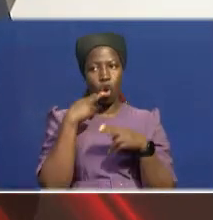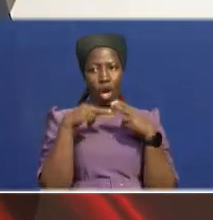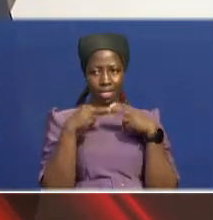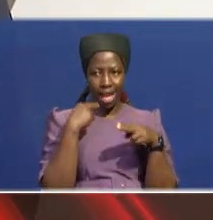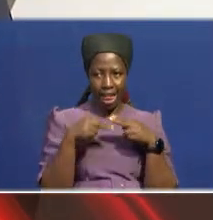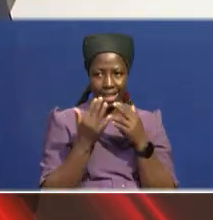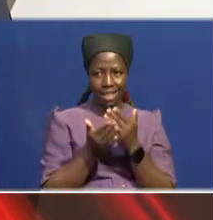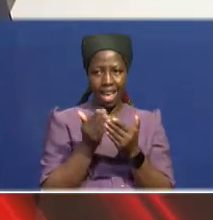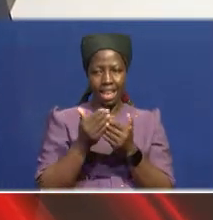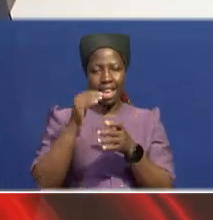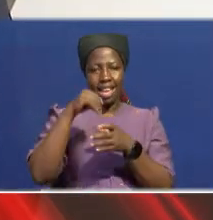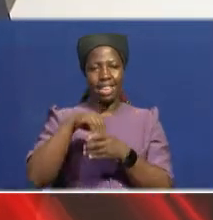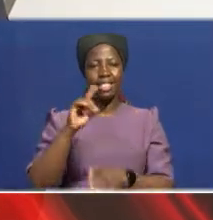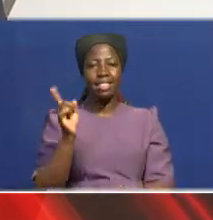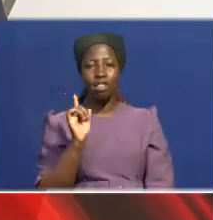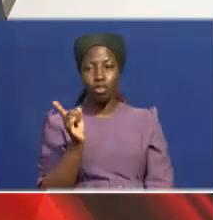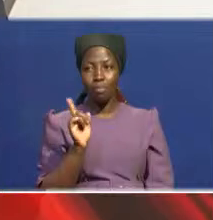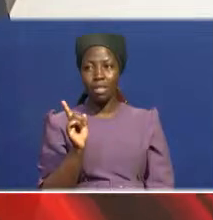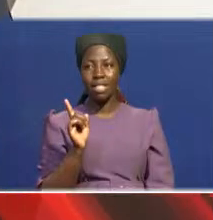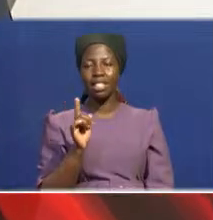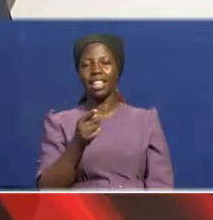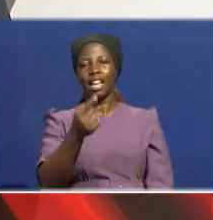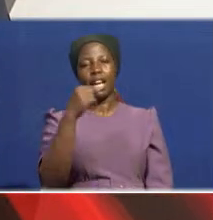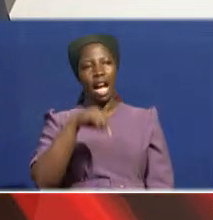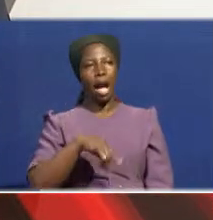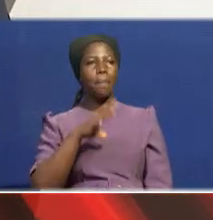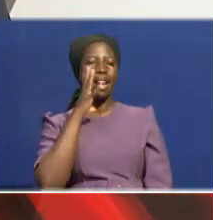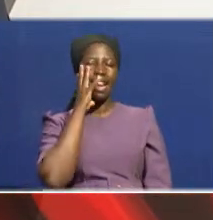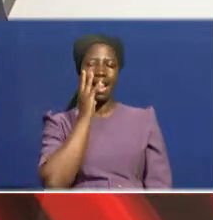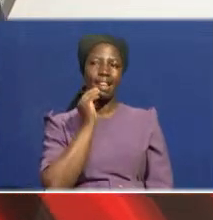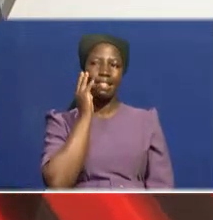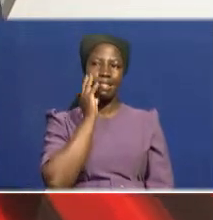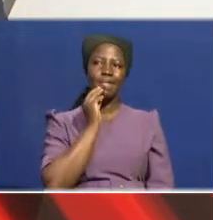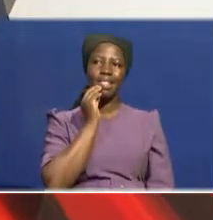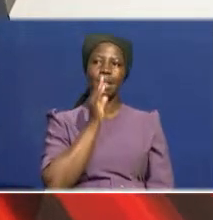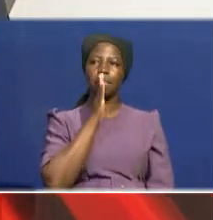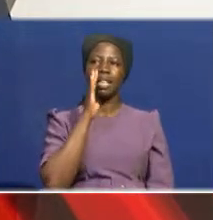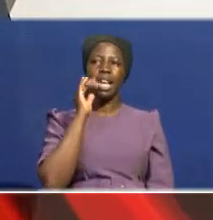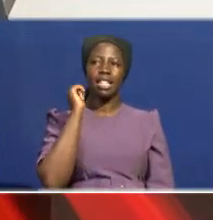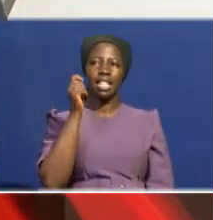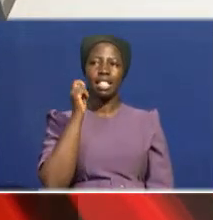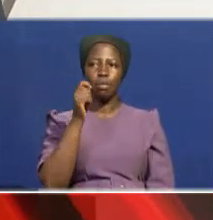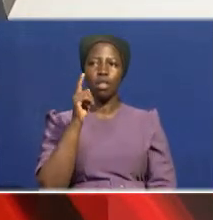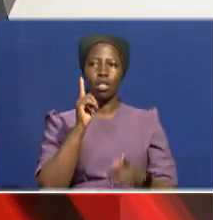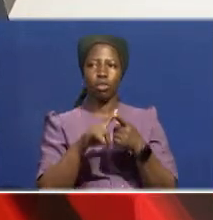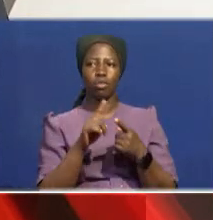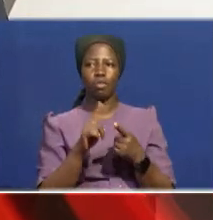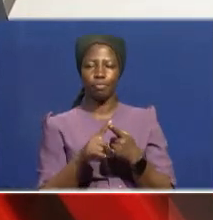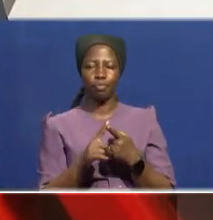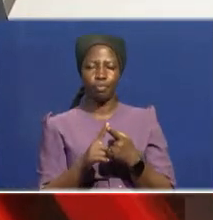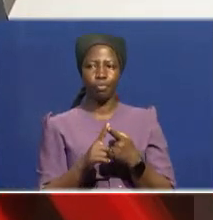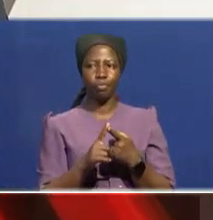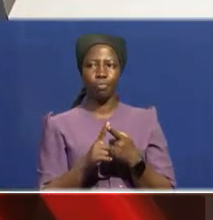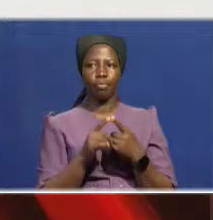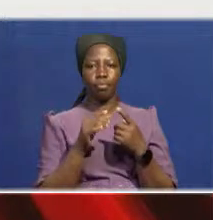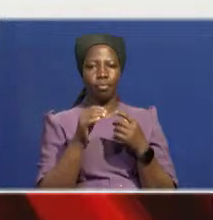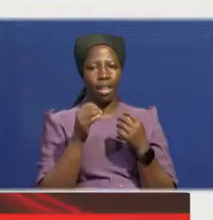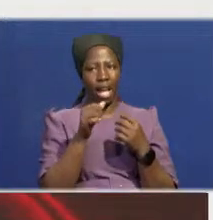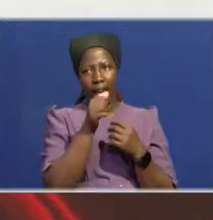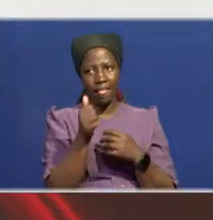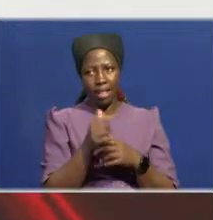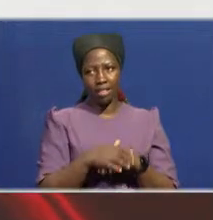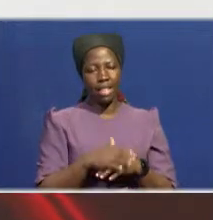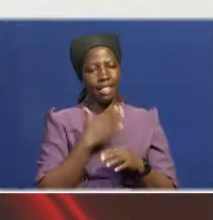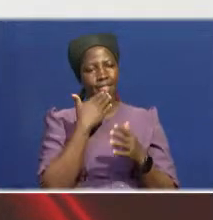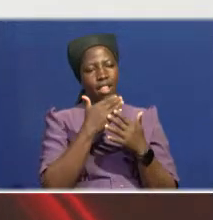Nairobi. So come and experience and be a testimony to stylish living. Mm-hmm. Thank you so much.